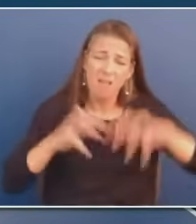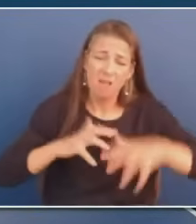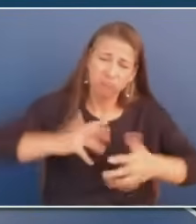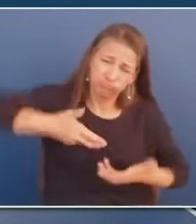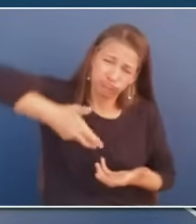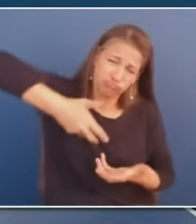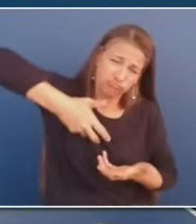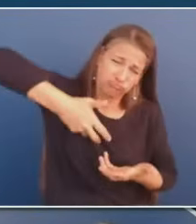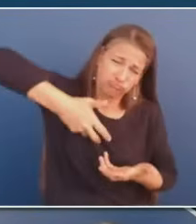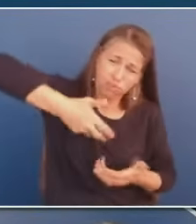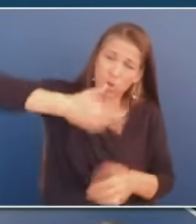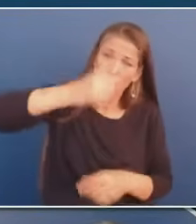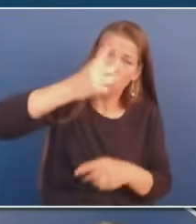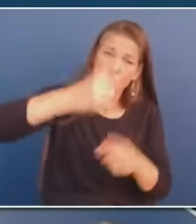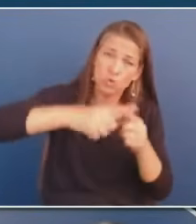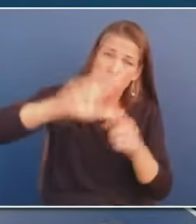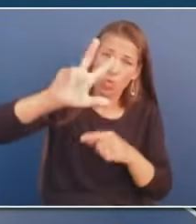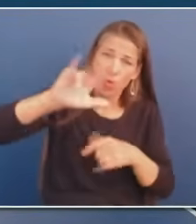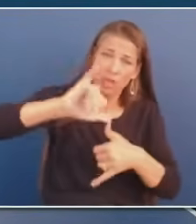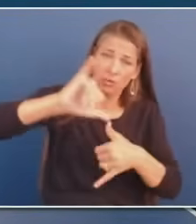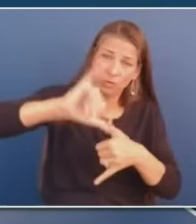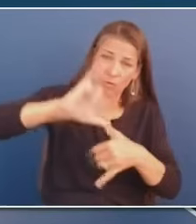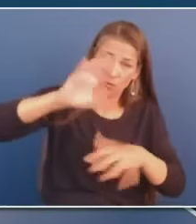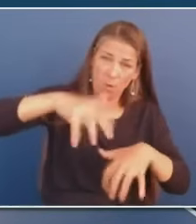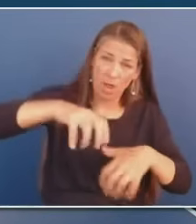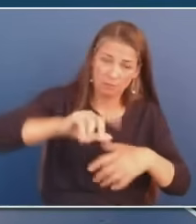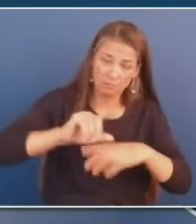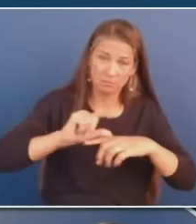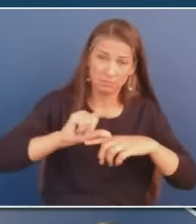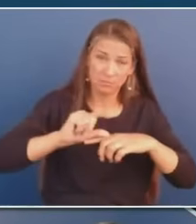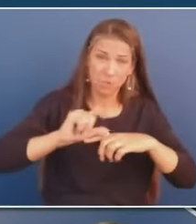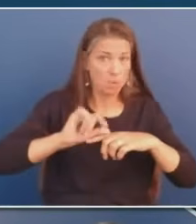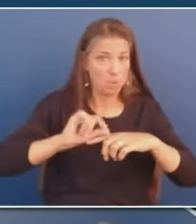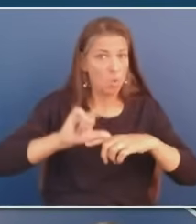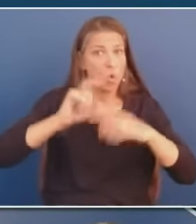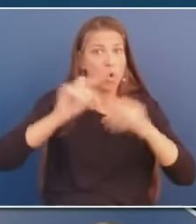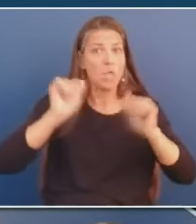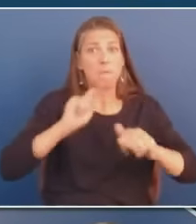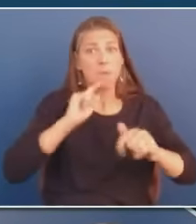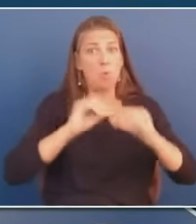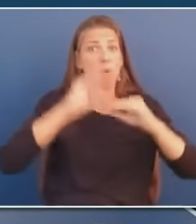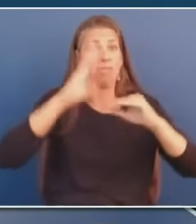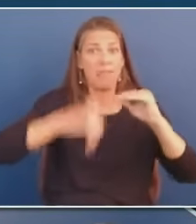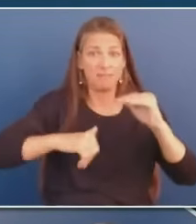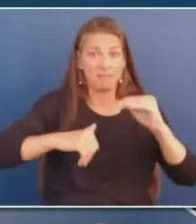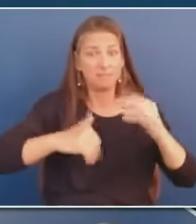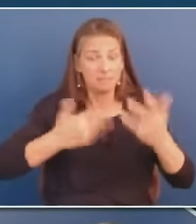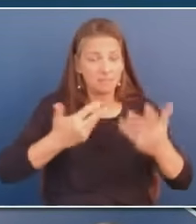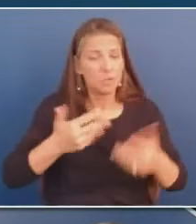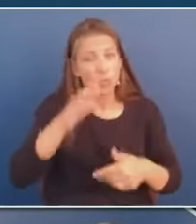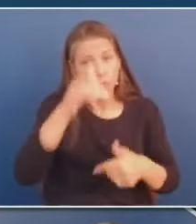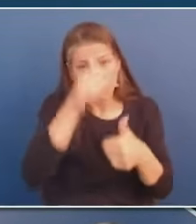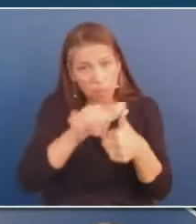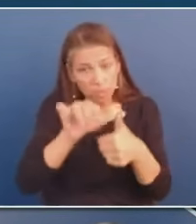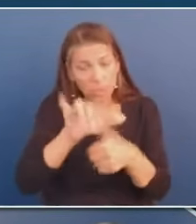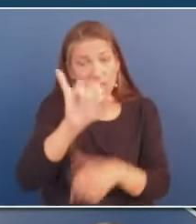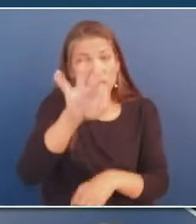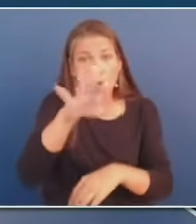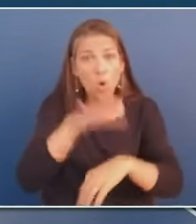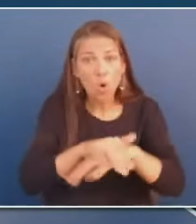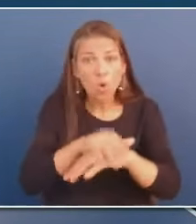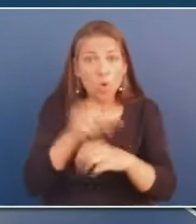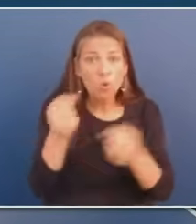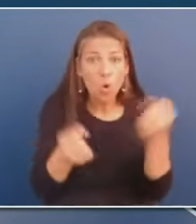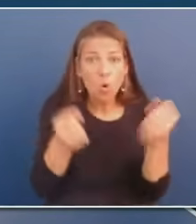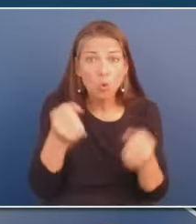about 1 to 3 inches of rainfall with higher amounts possible. So remember, if you are out on the roadways